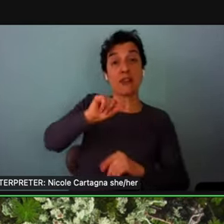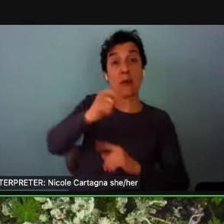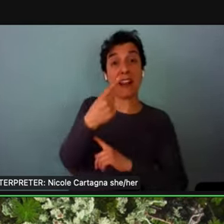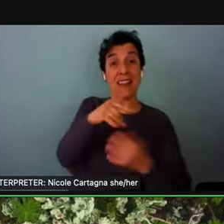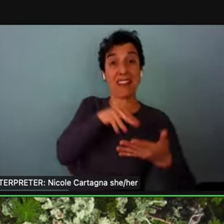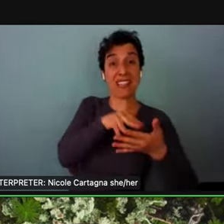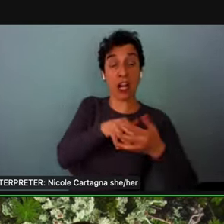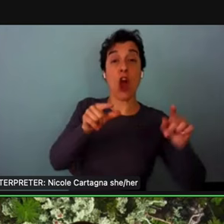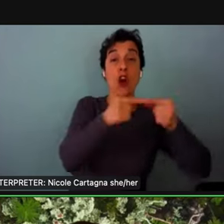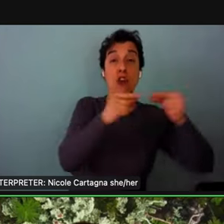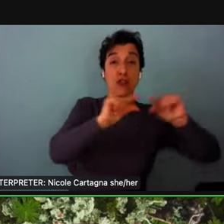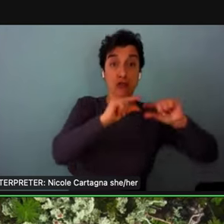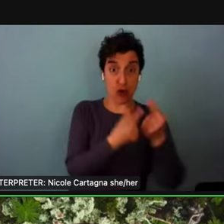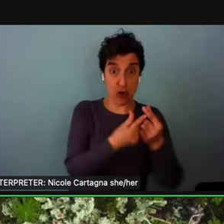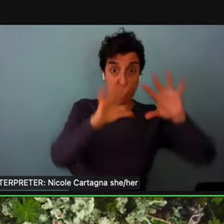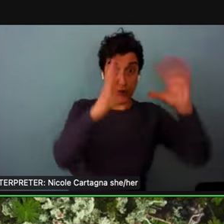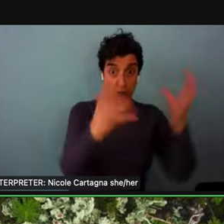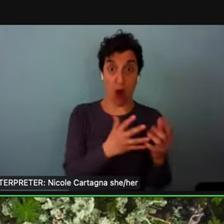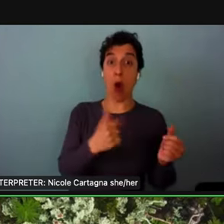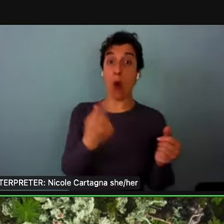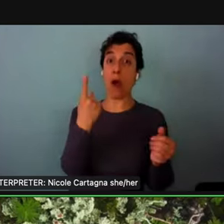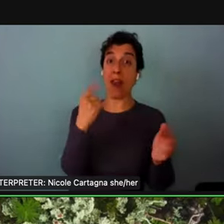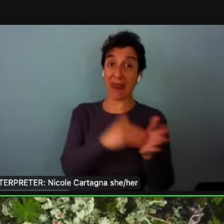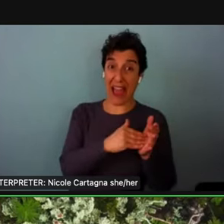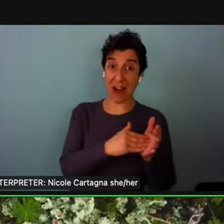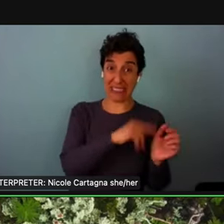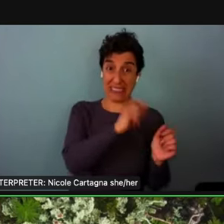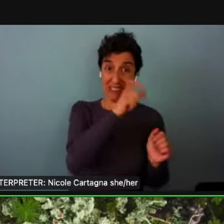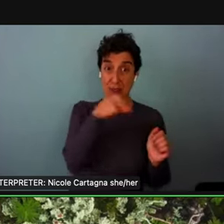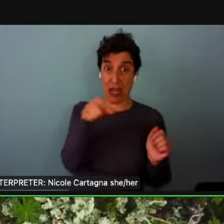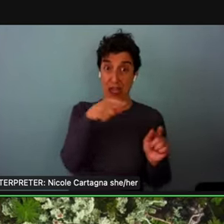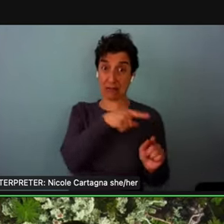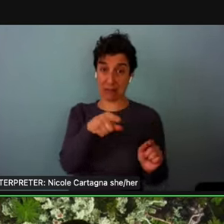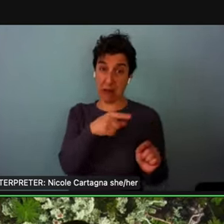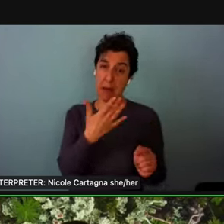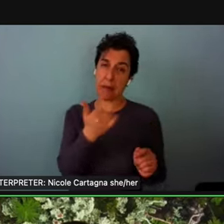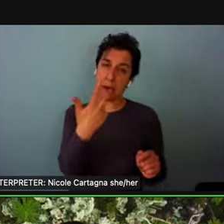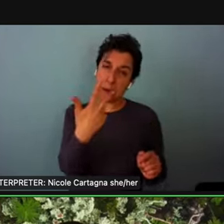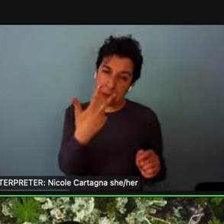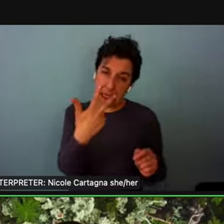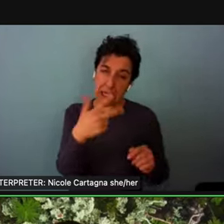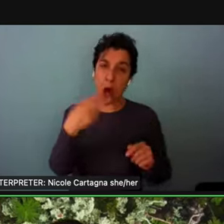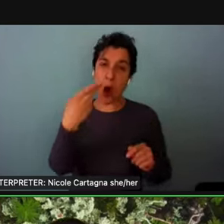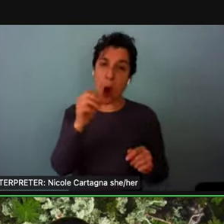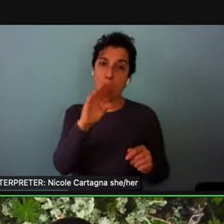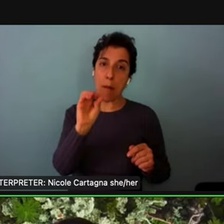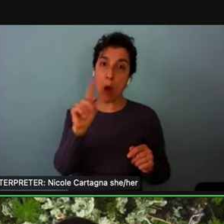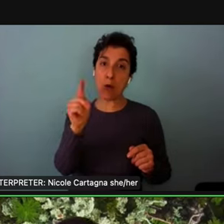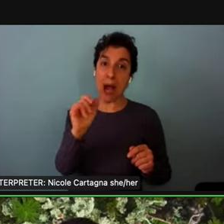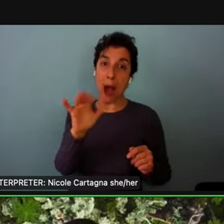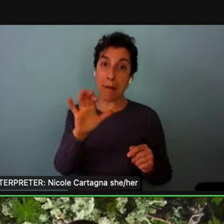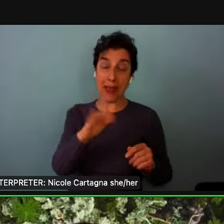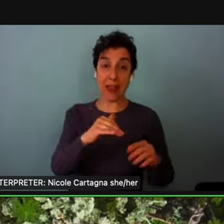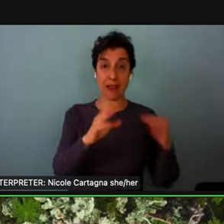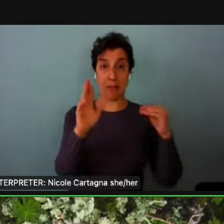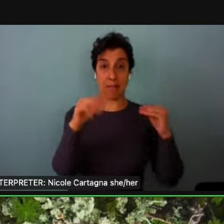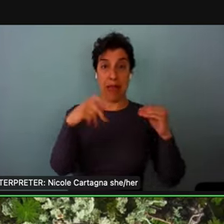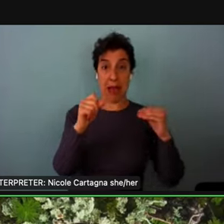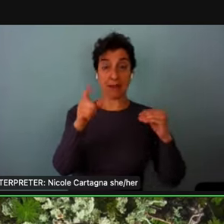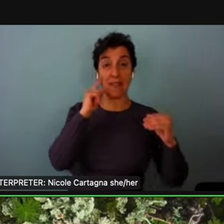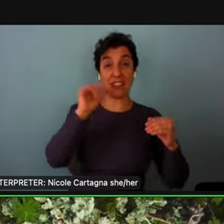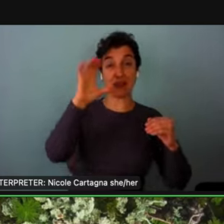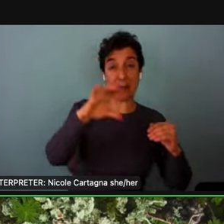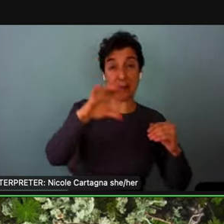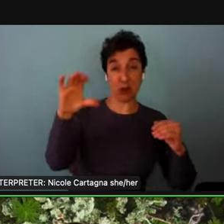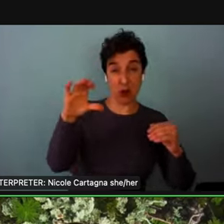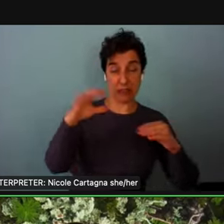average across 1,000 subjects, there are perhaps three homotopic maps of the cerebral cortex and cerebellum. At